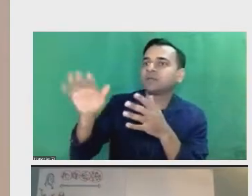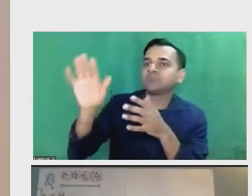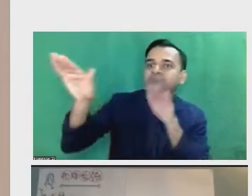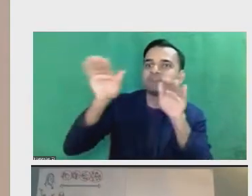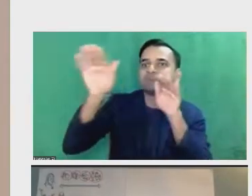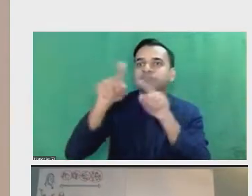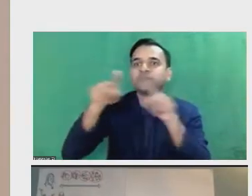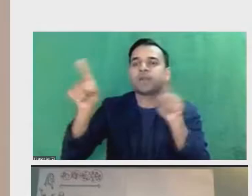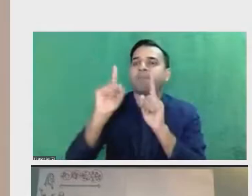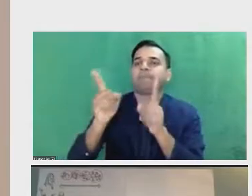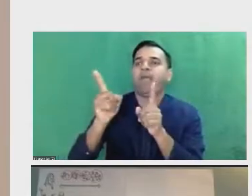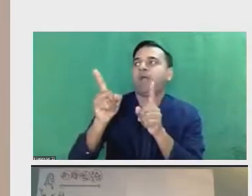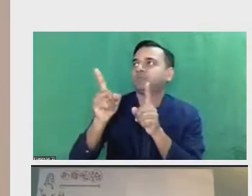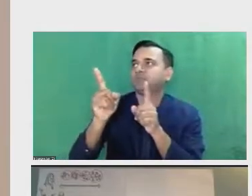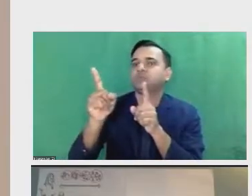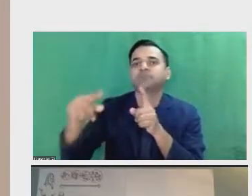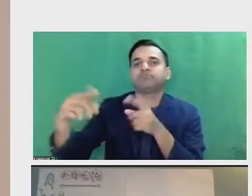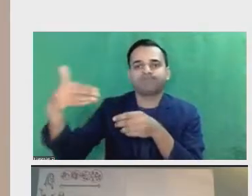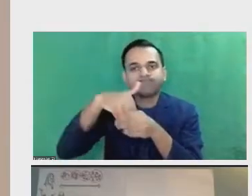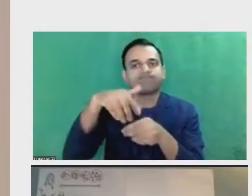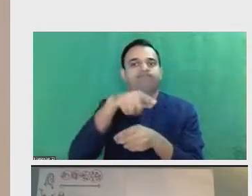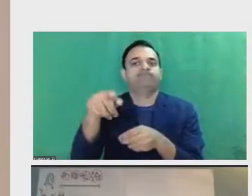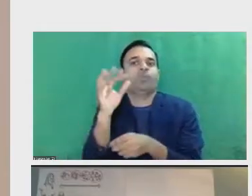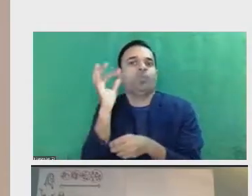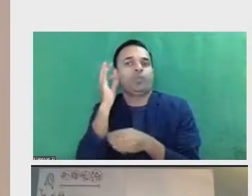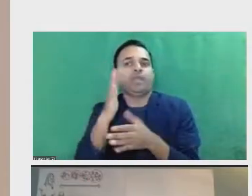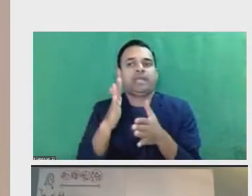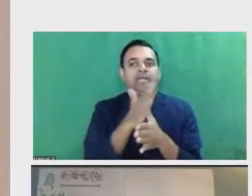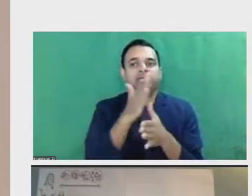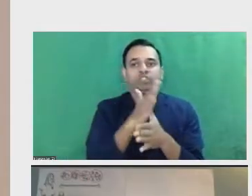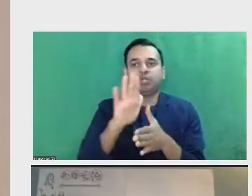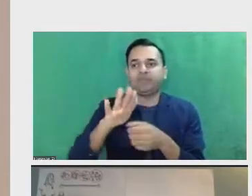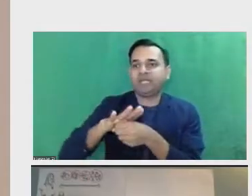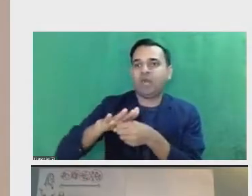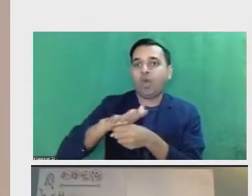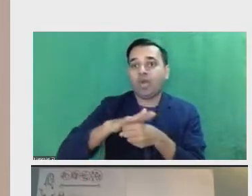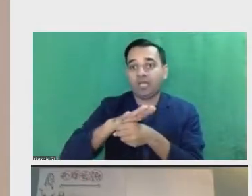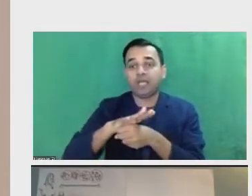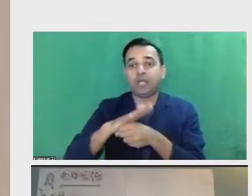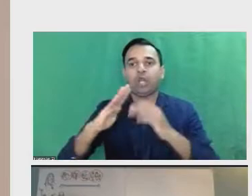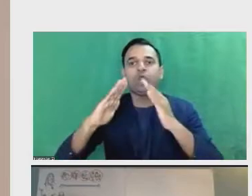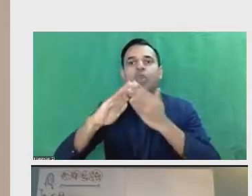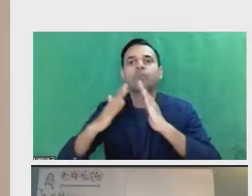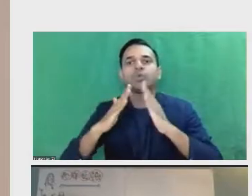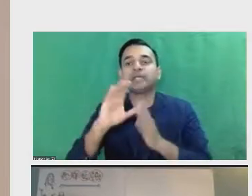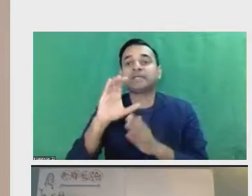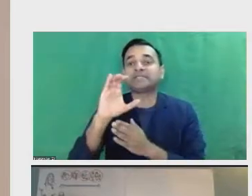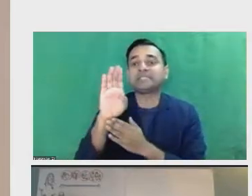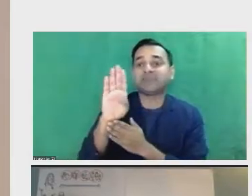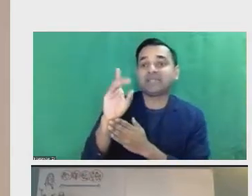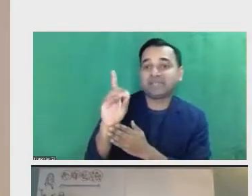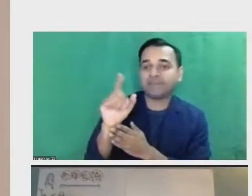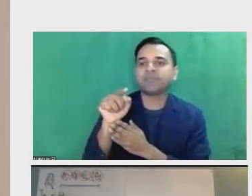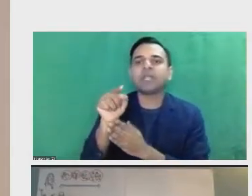and updated the Gender Plan of Action in 2014, which we also very well know as the Gender Plan of Action 2015